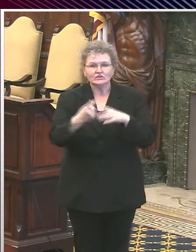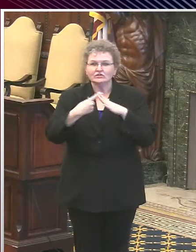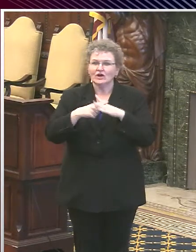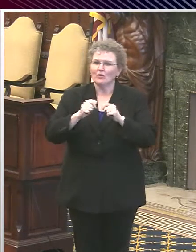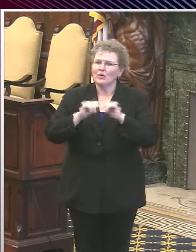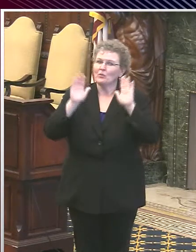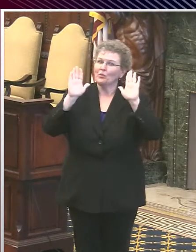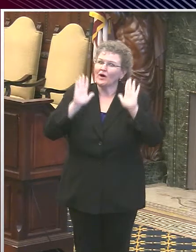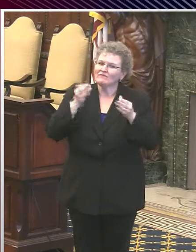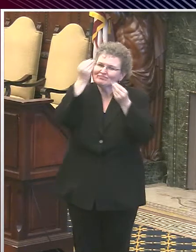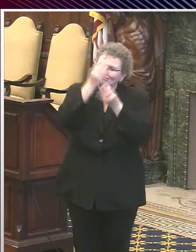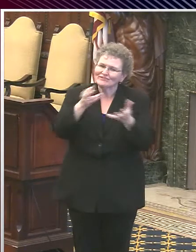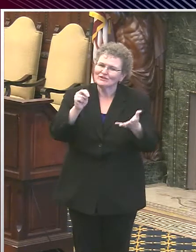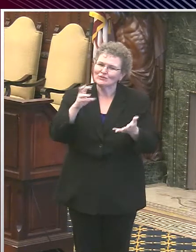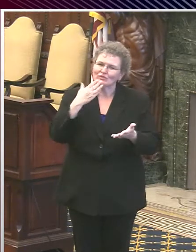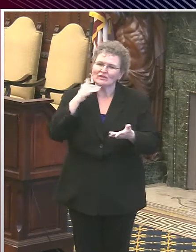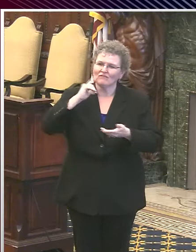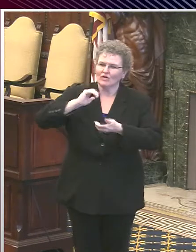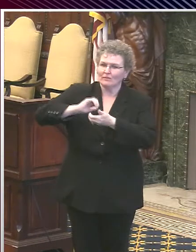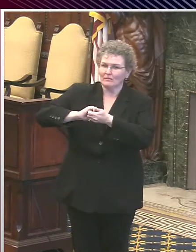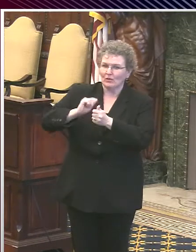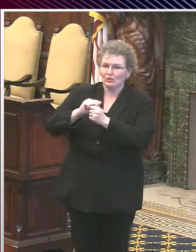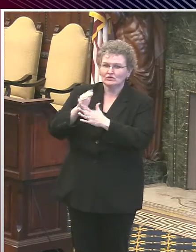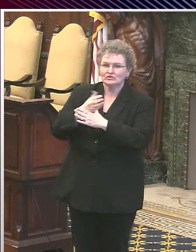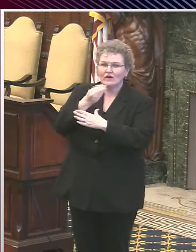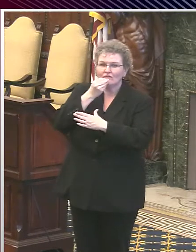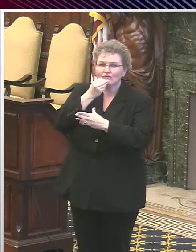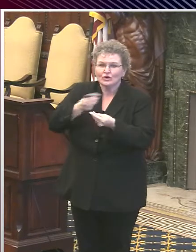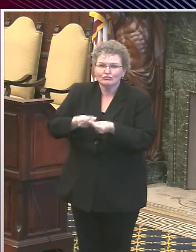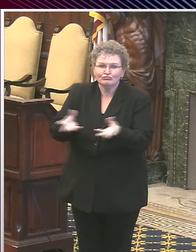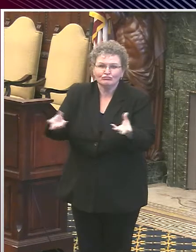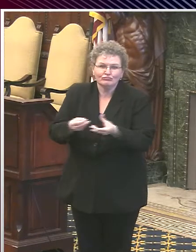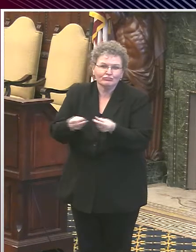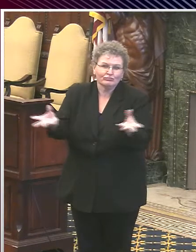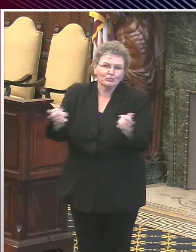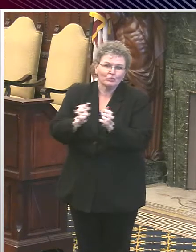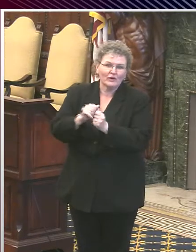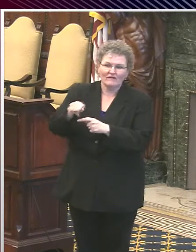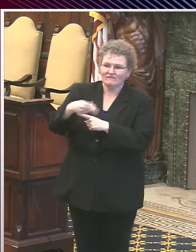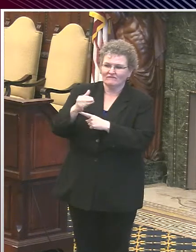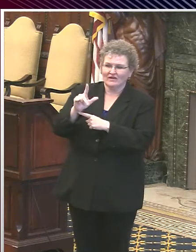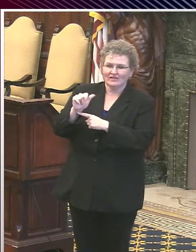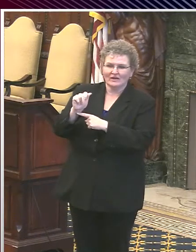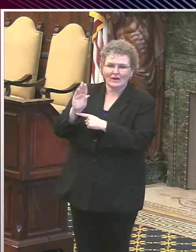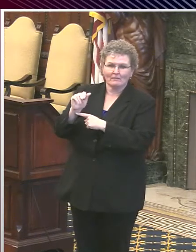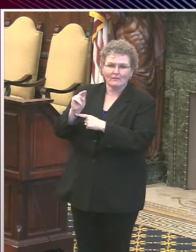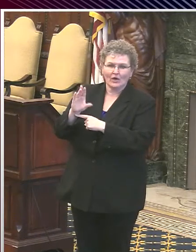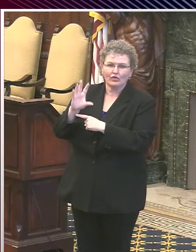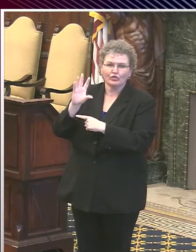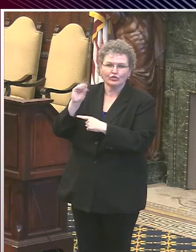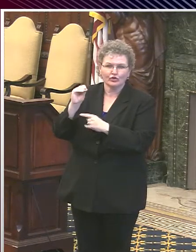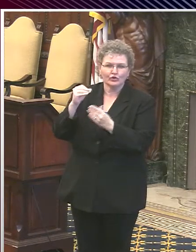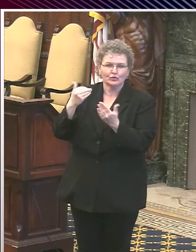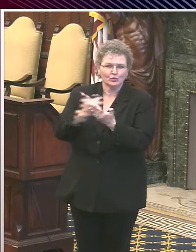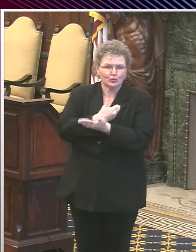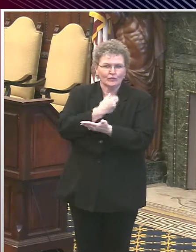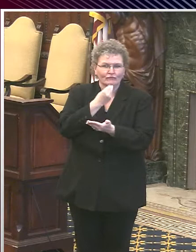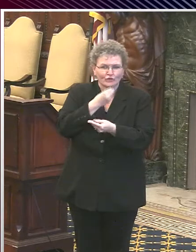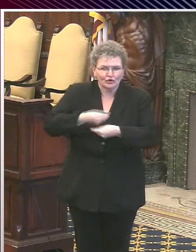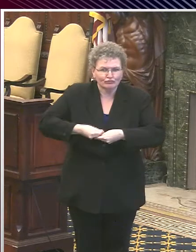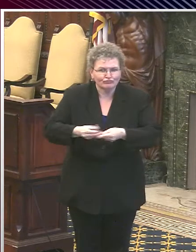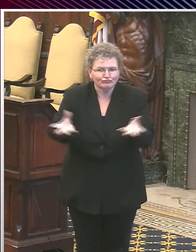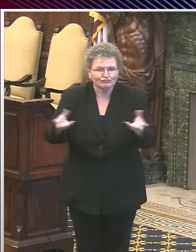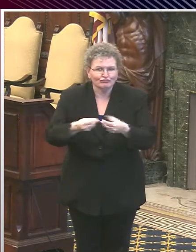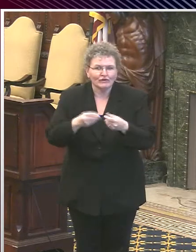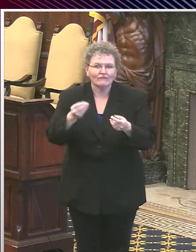news. Thanks to our partners at Share Food Program and Philabundance, we've added 30 new food distribution sites to the city's food